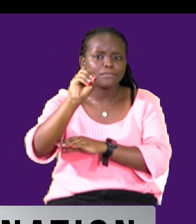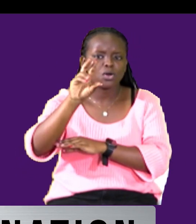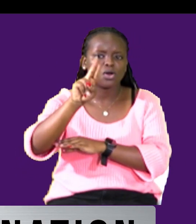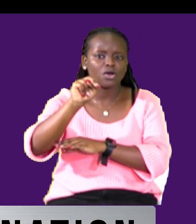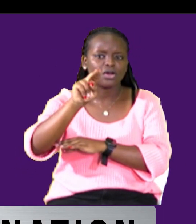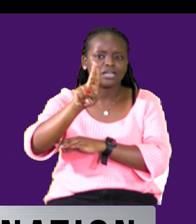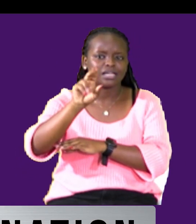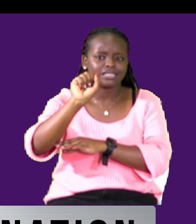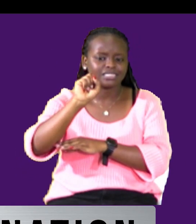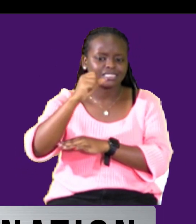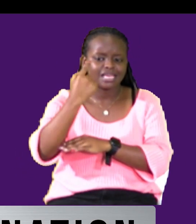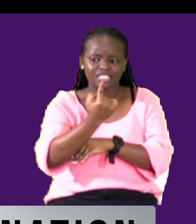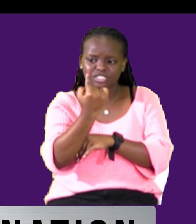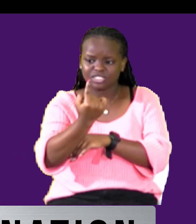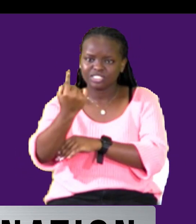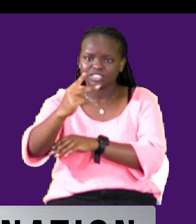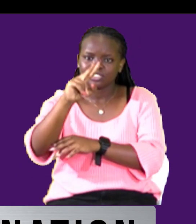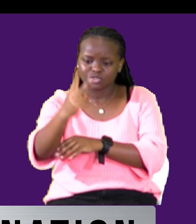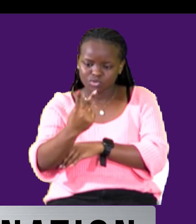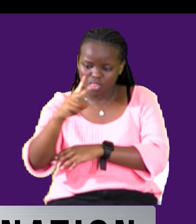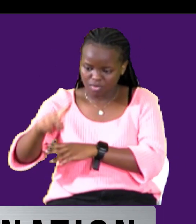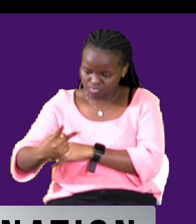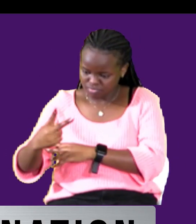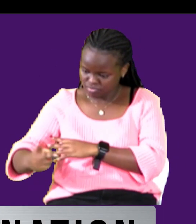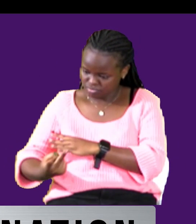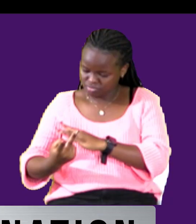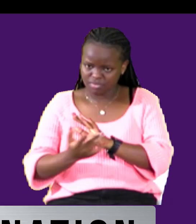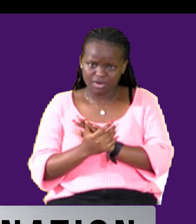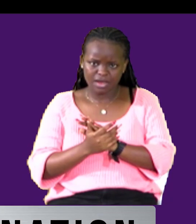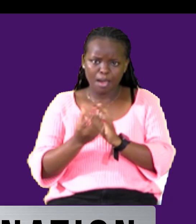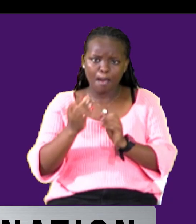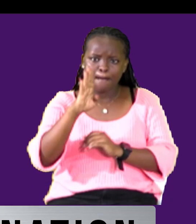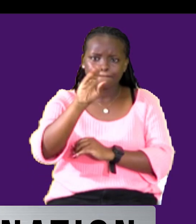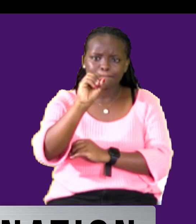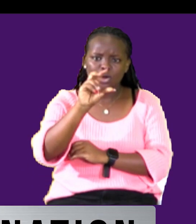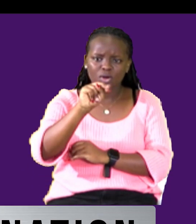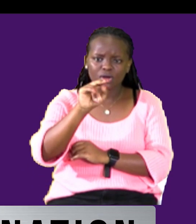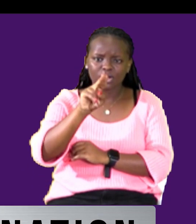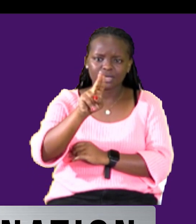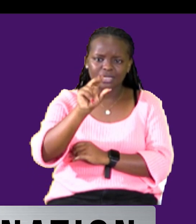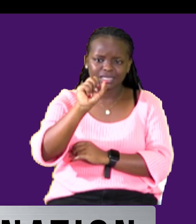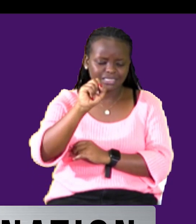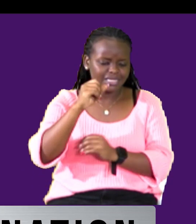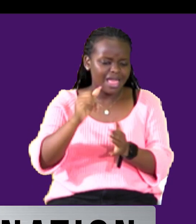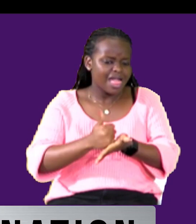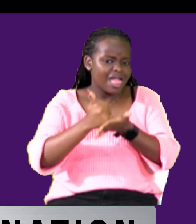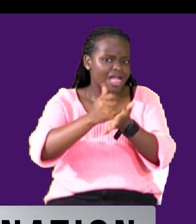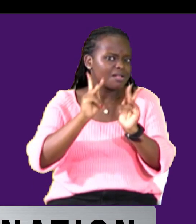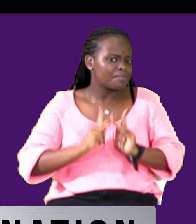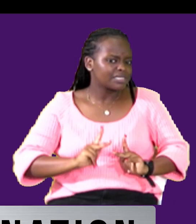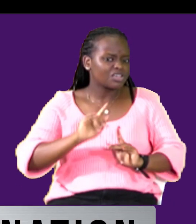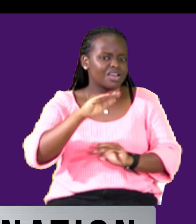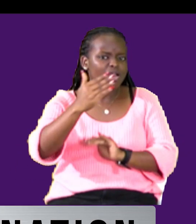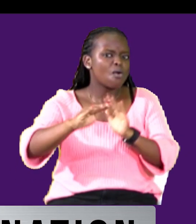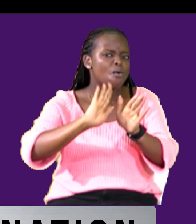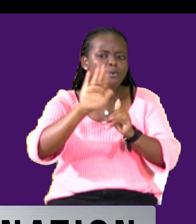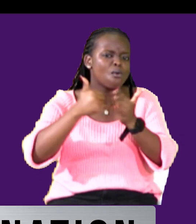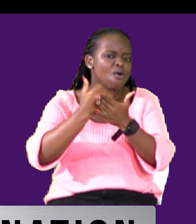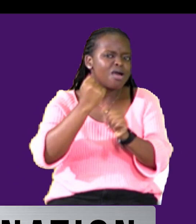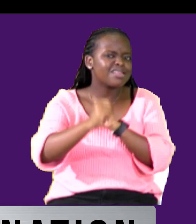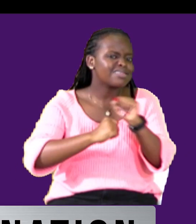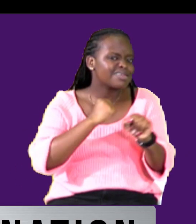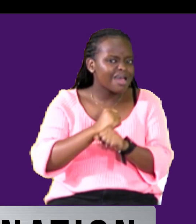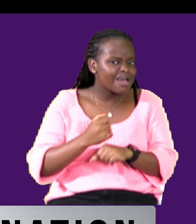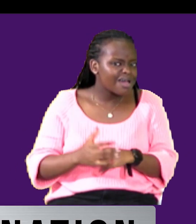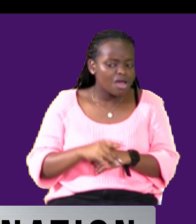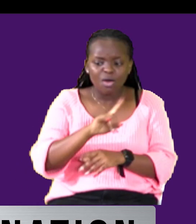of everyone, it was 2,000. Bonus. How can bonus help someone in the whole year? He went to Nairobi, parading around